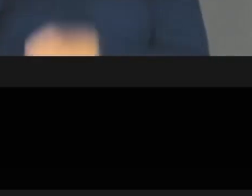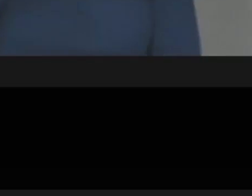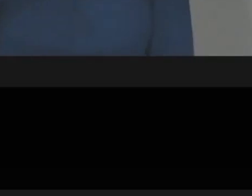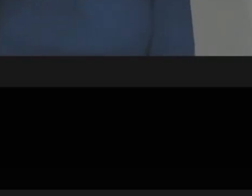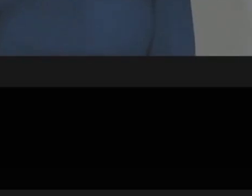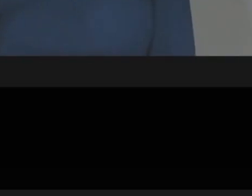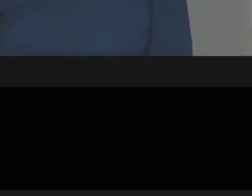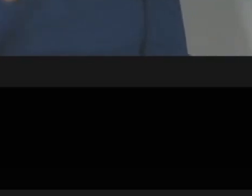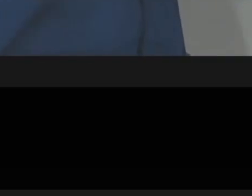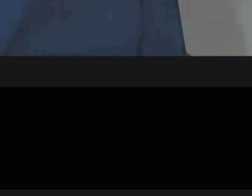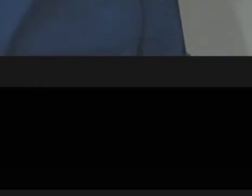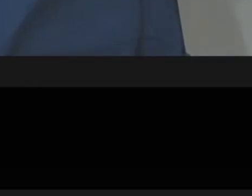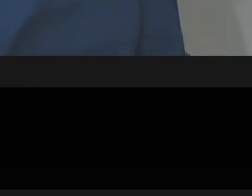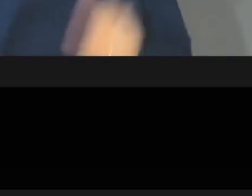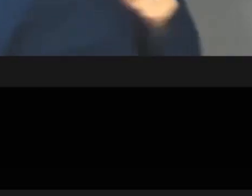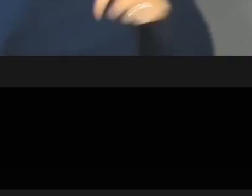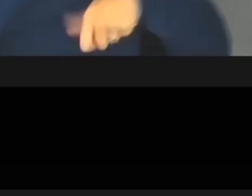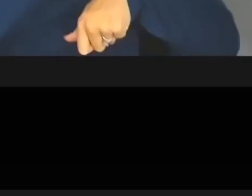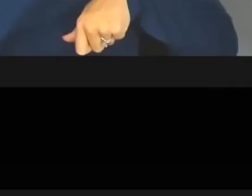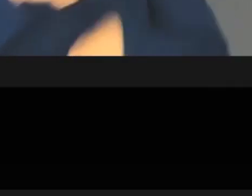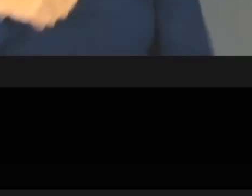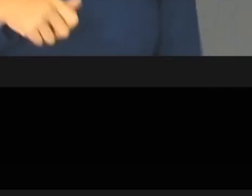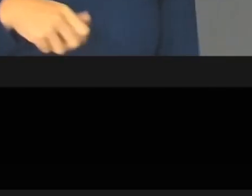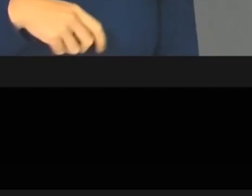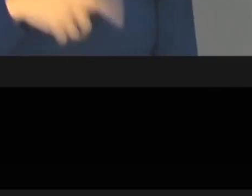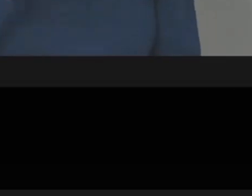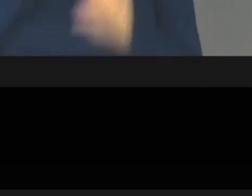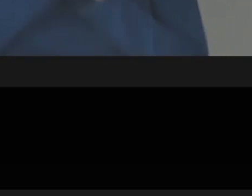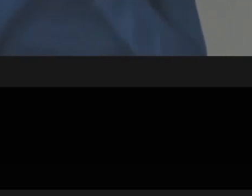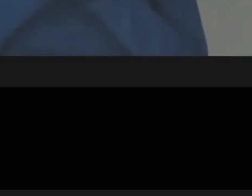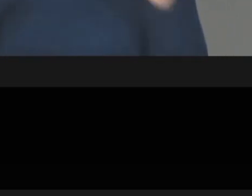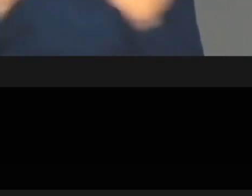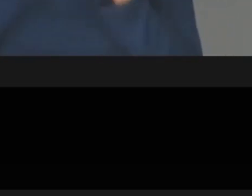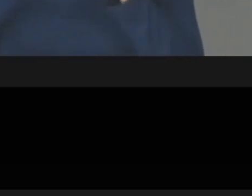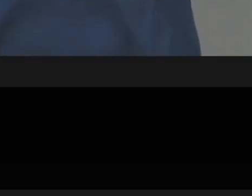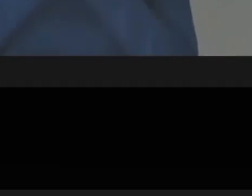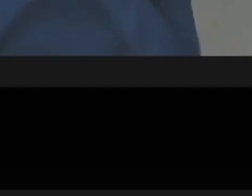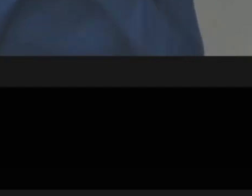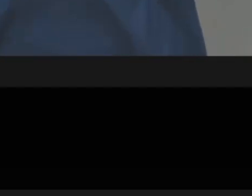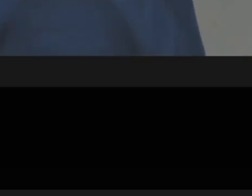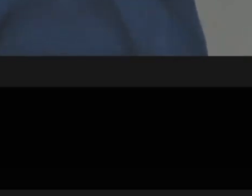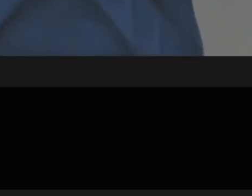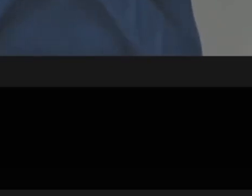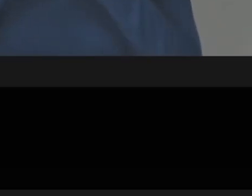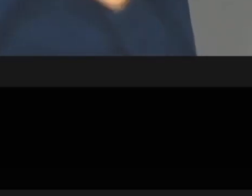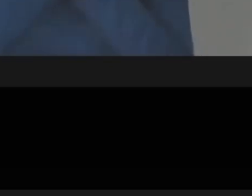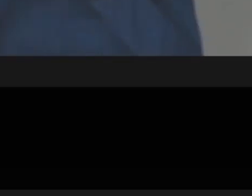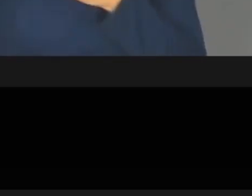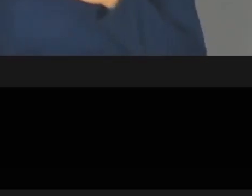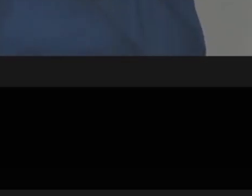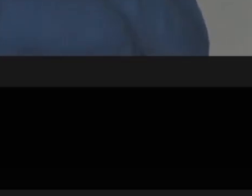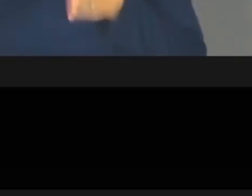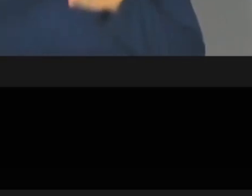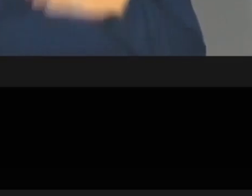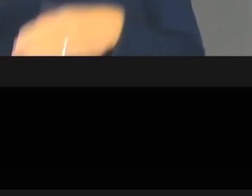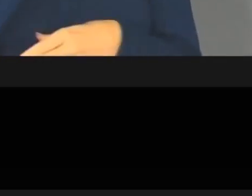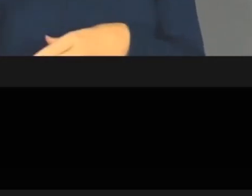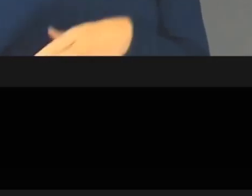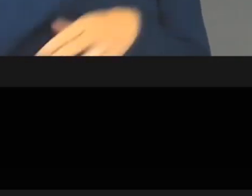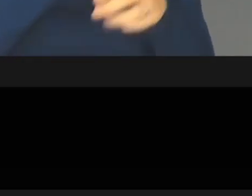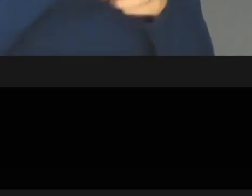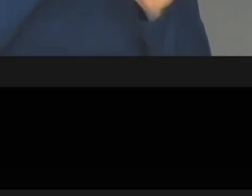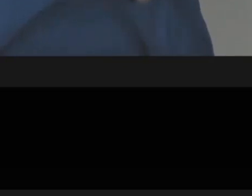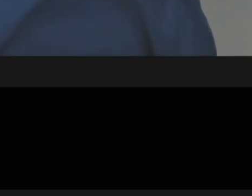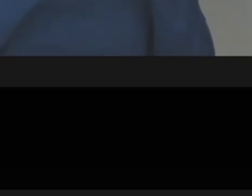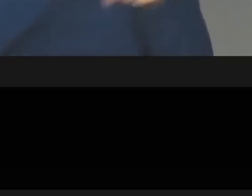time. A development activities meeting is required between an applicant and the applicable